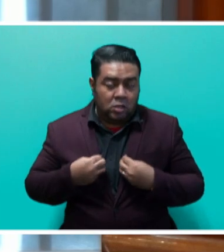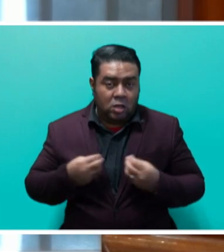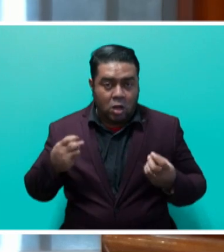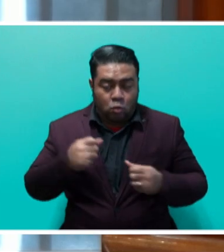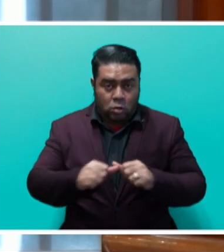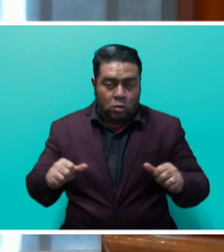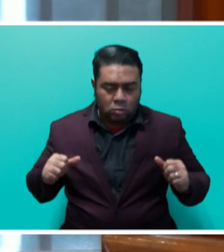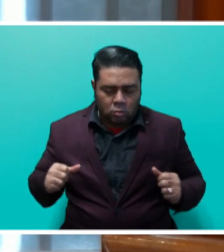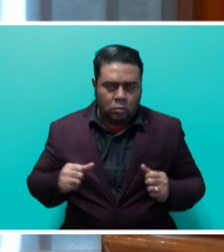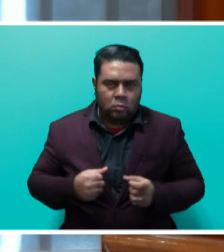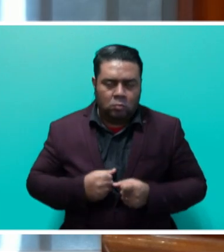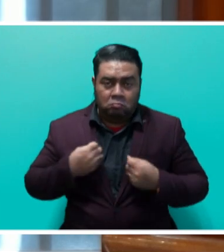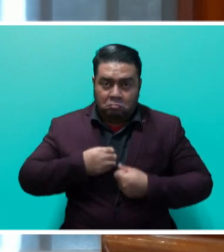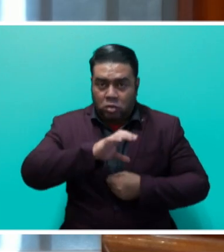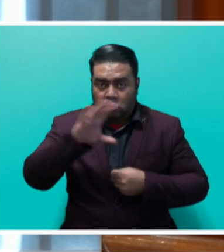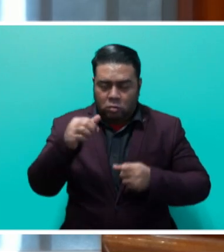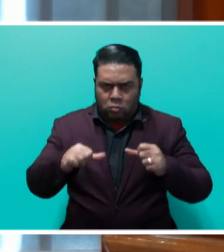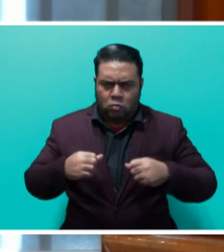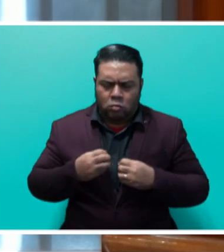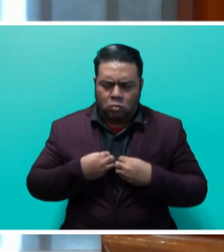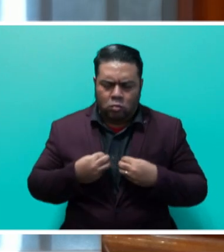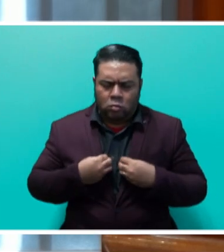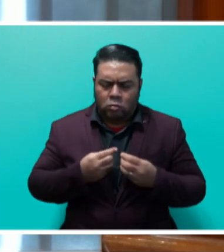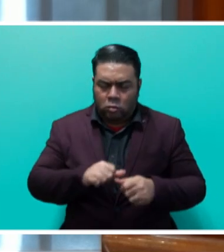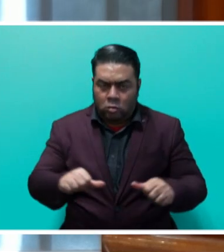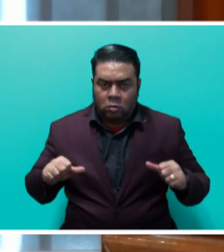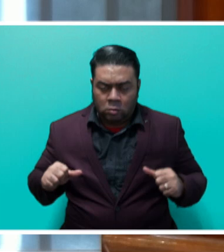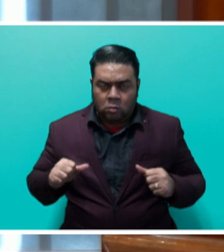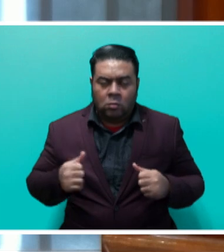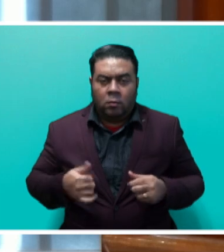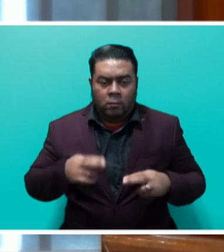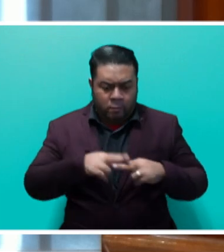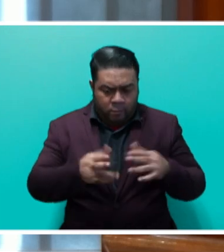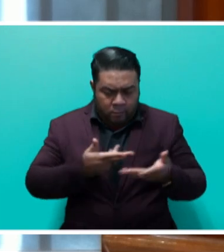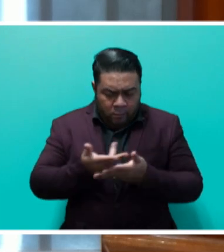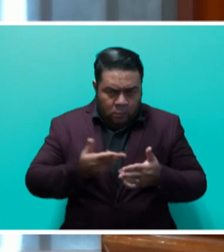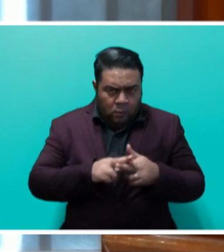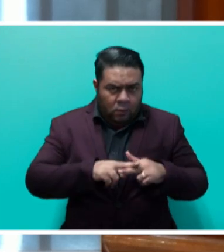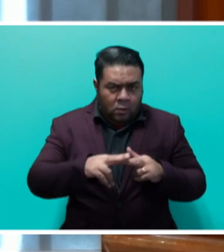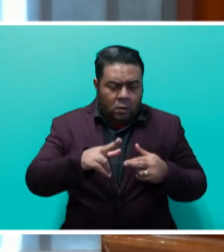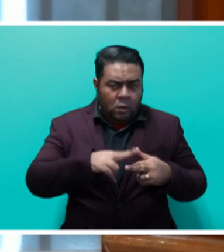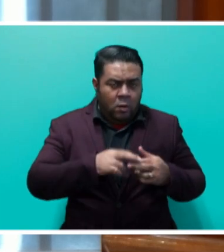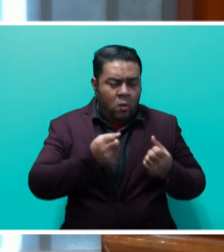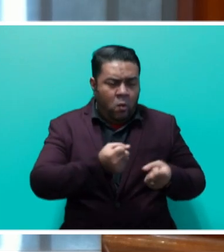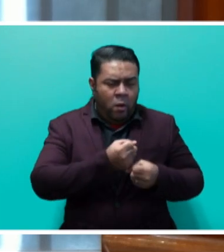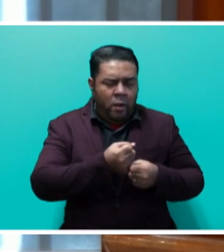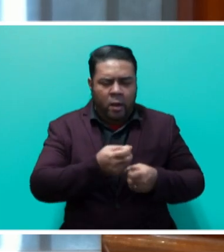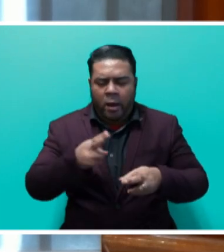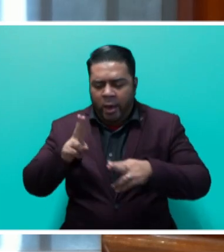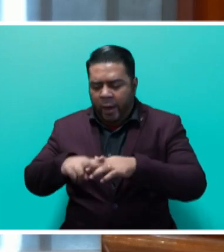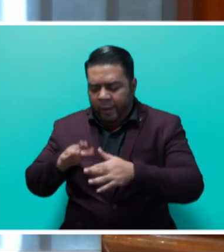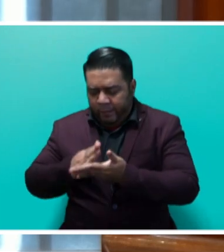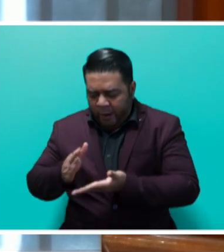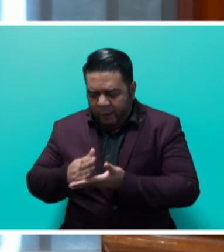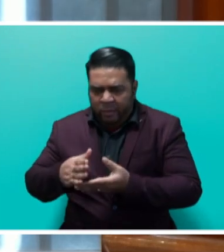in discussions with Fijian Holdings and FNPF. Another thing that I thought I'd share when talking about commercial